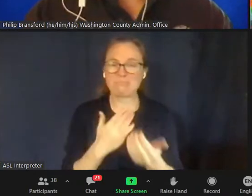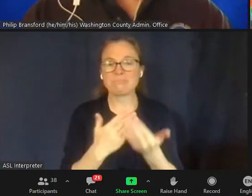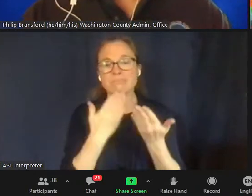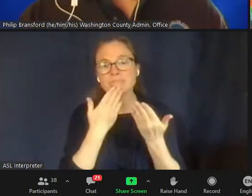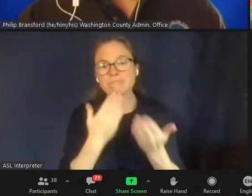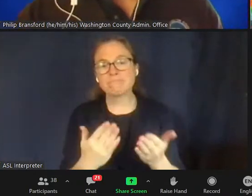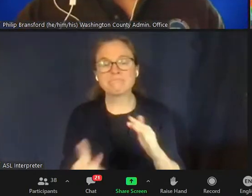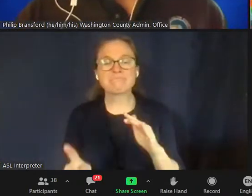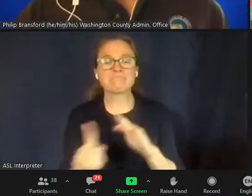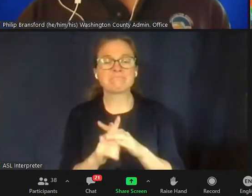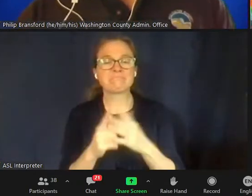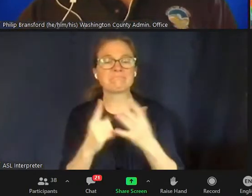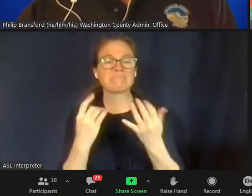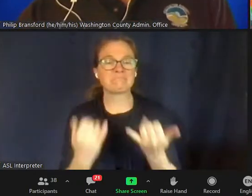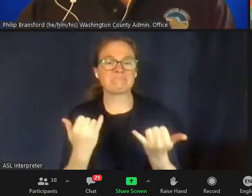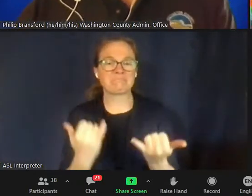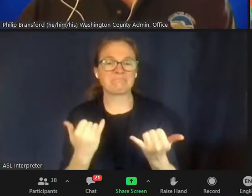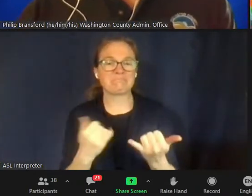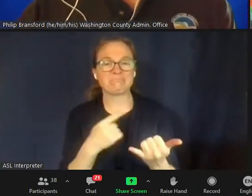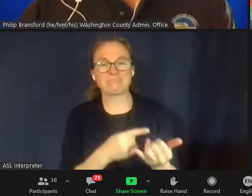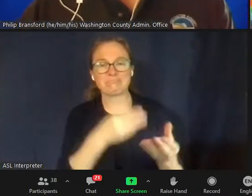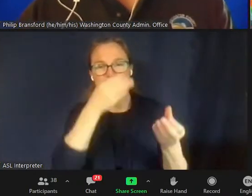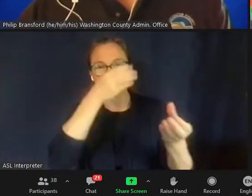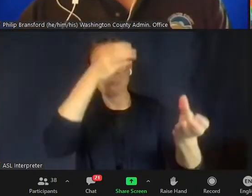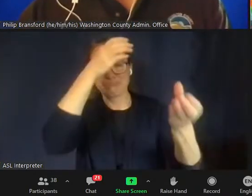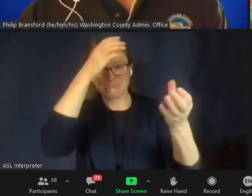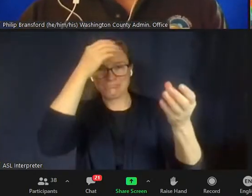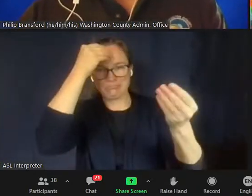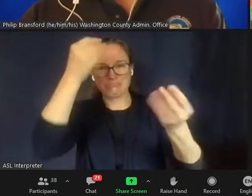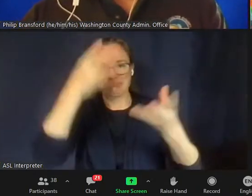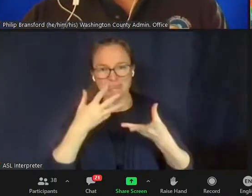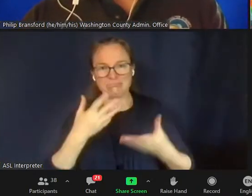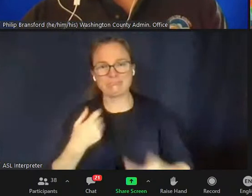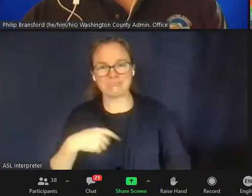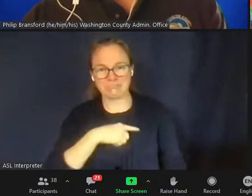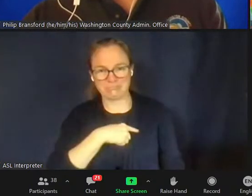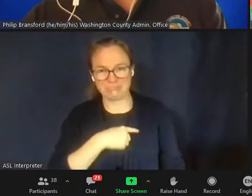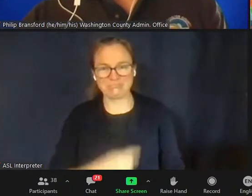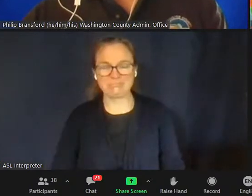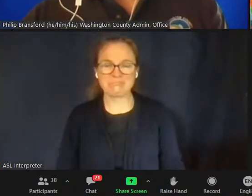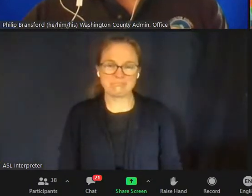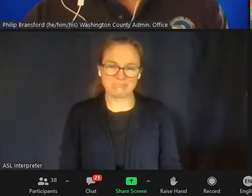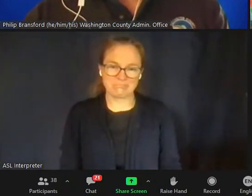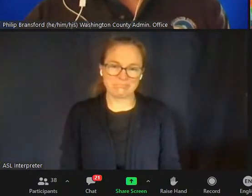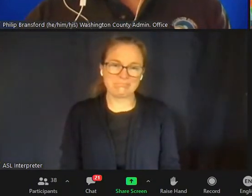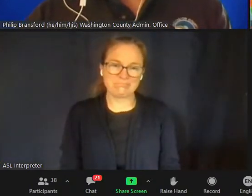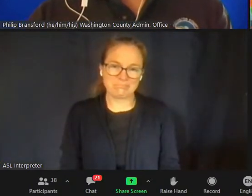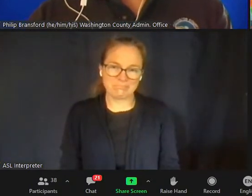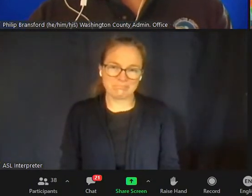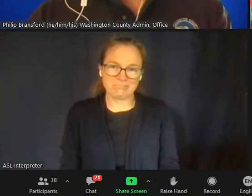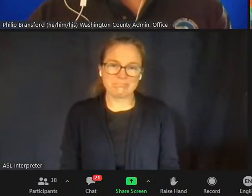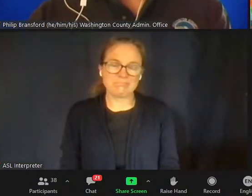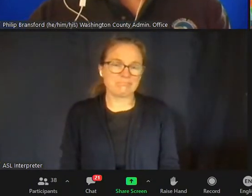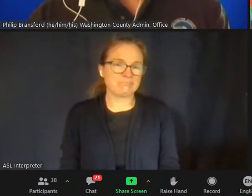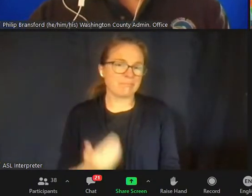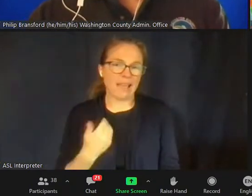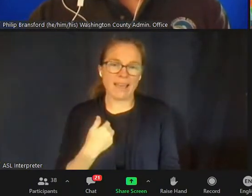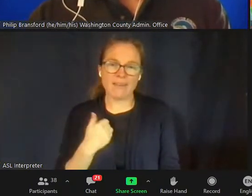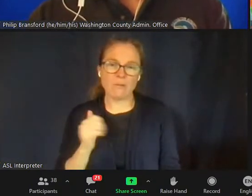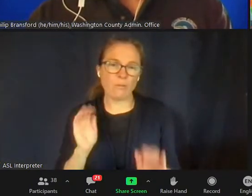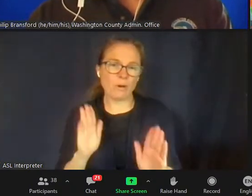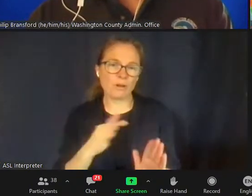being one of our subject matter experts from our great Washington County staff who've joined us today.